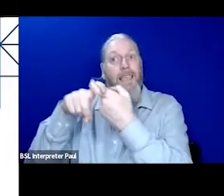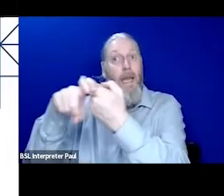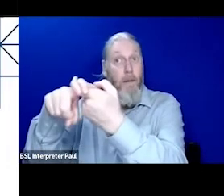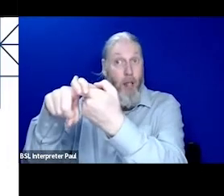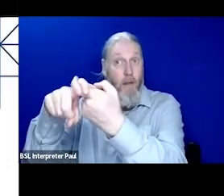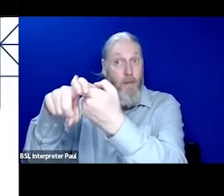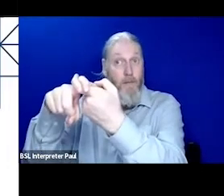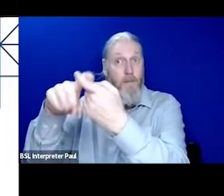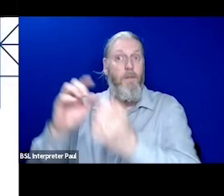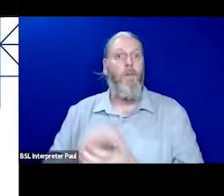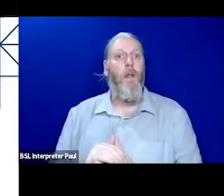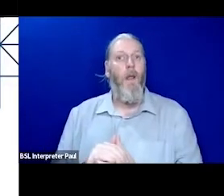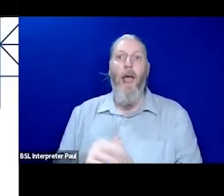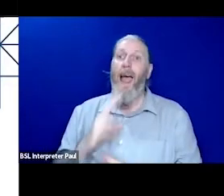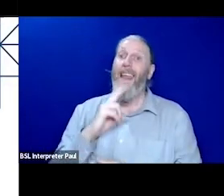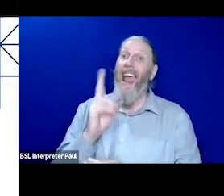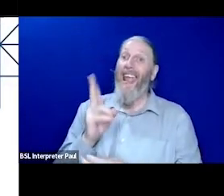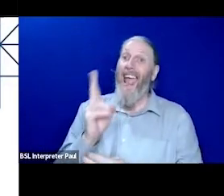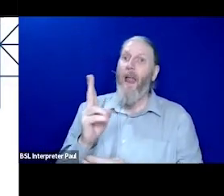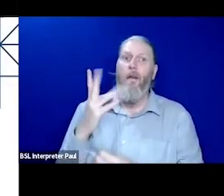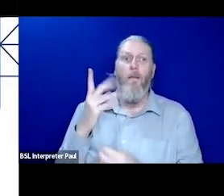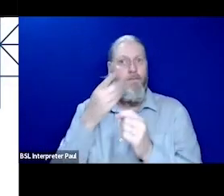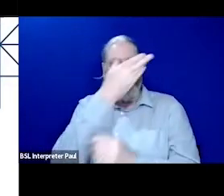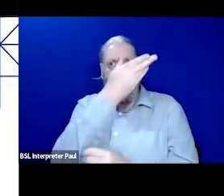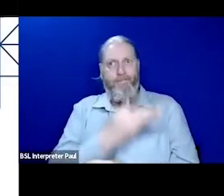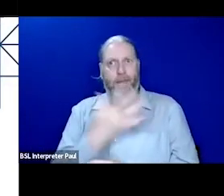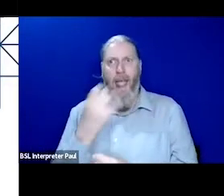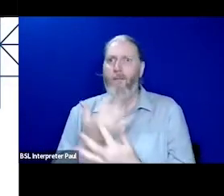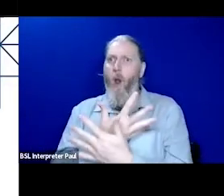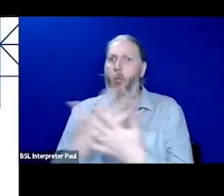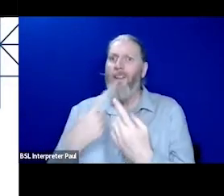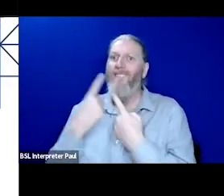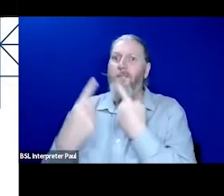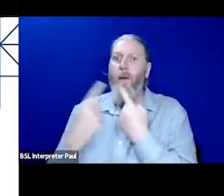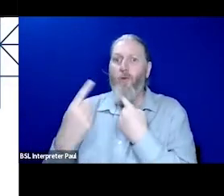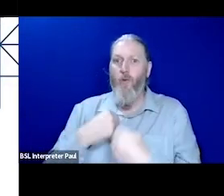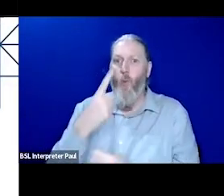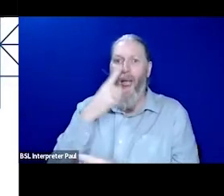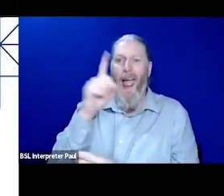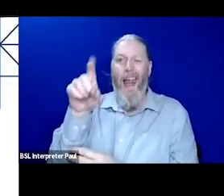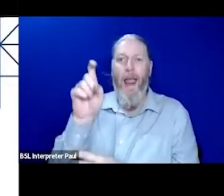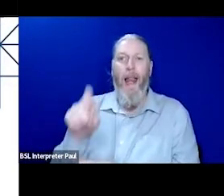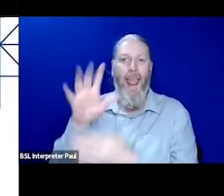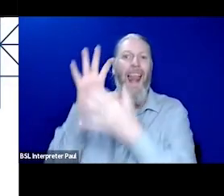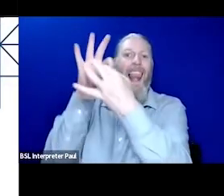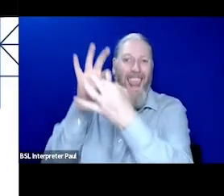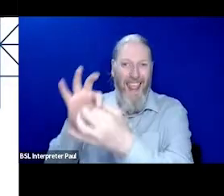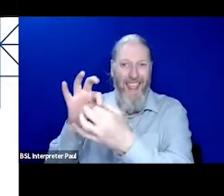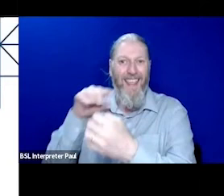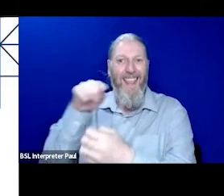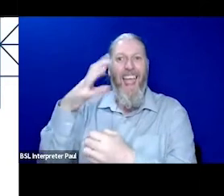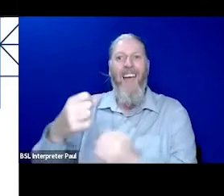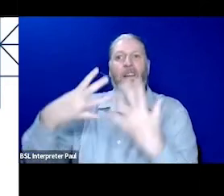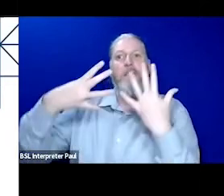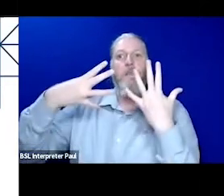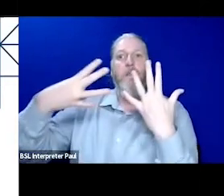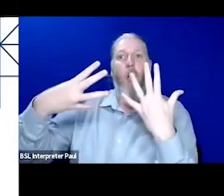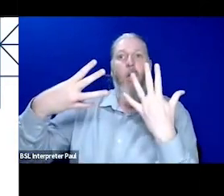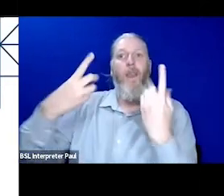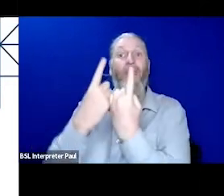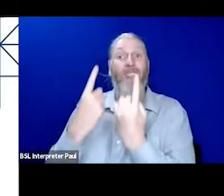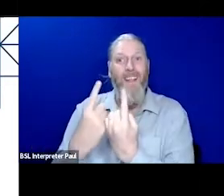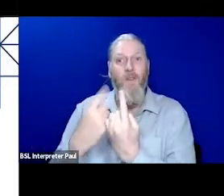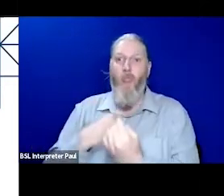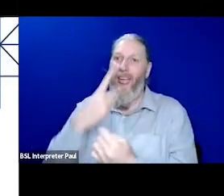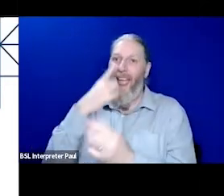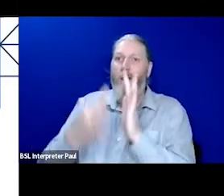And again, there's lots of great links that we can share. This includes things like 9 things you can do for your health and the planet that